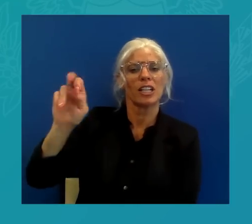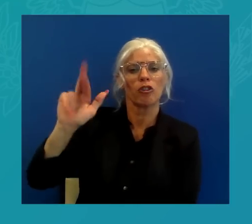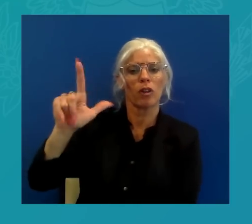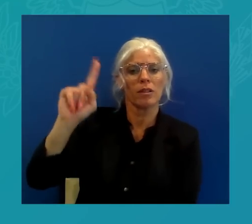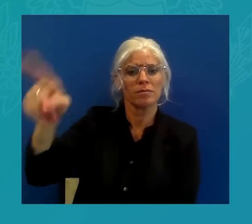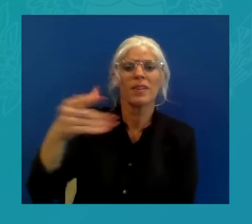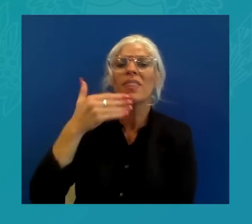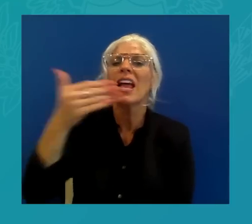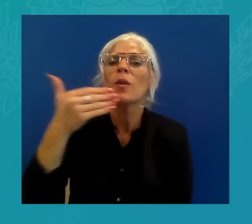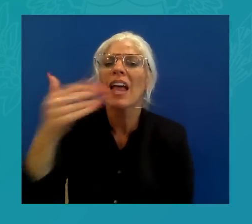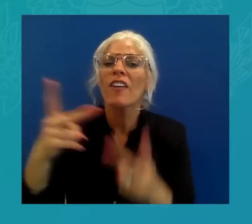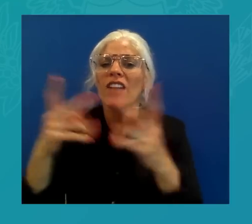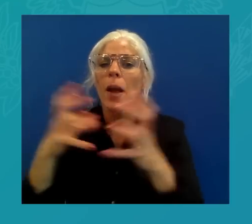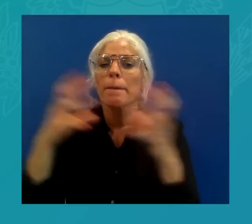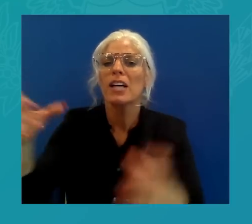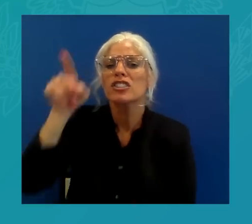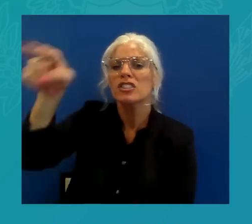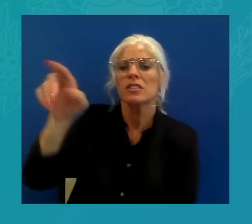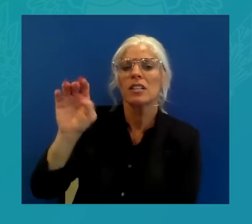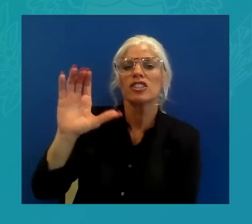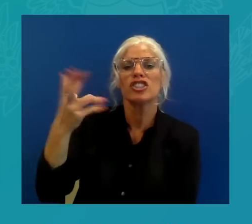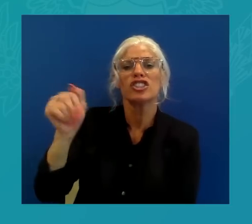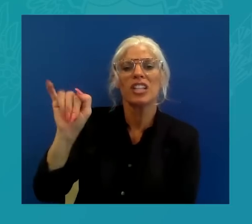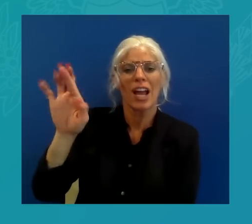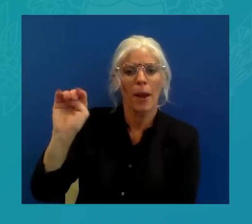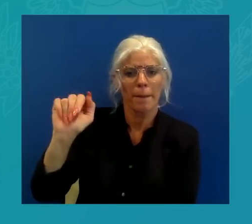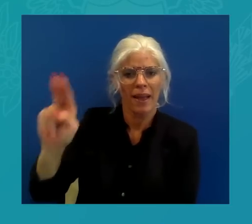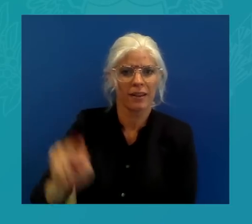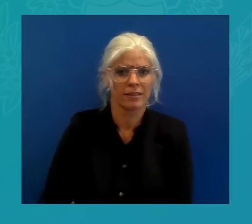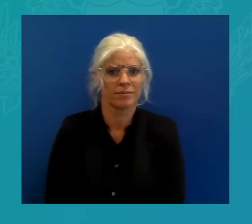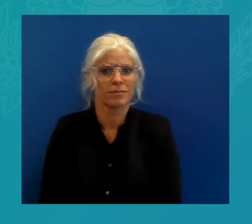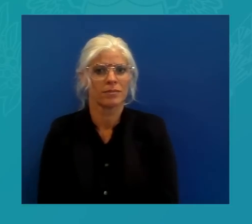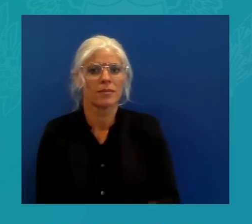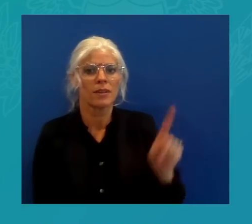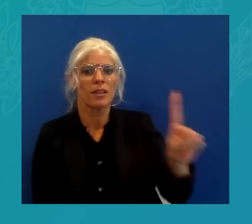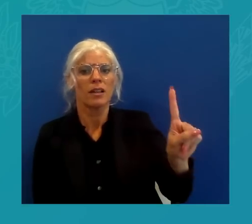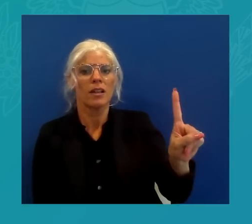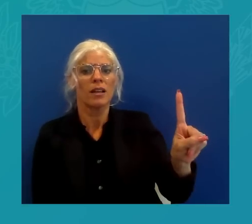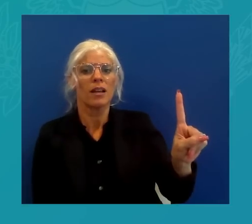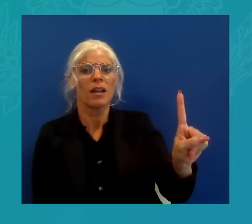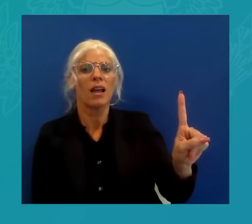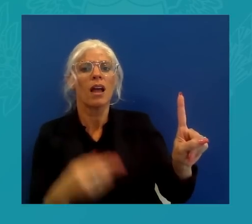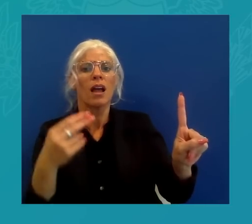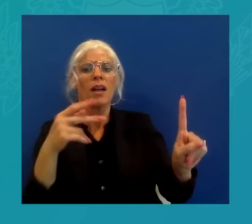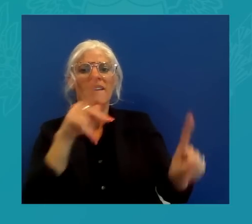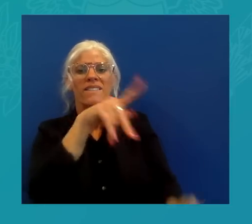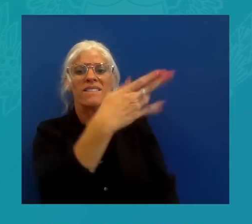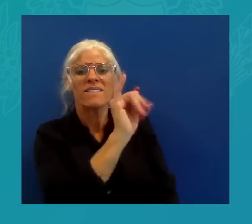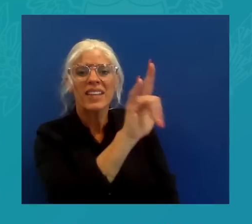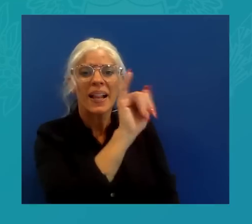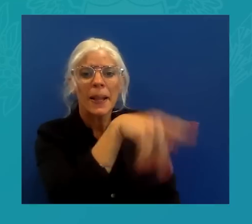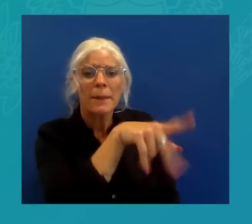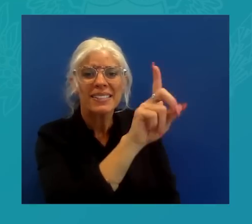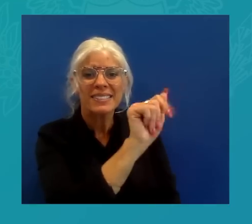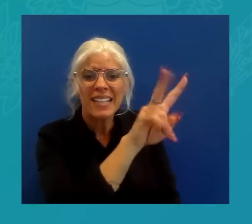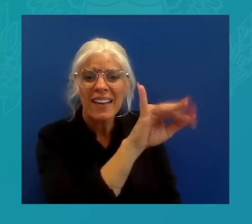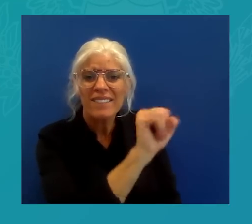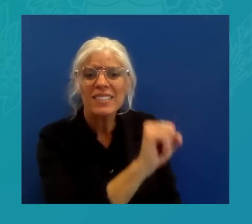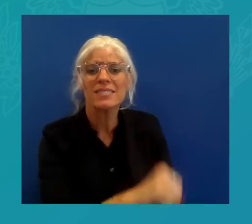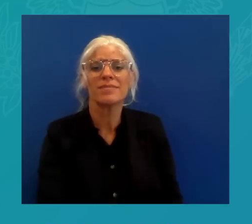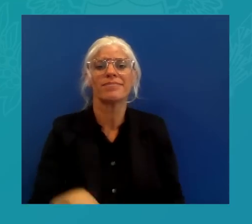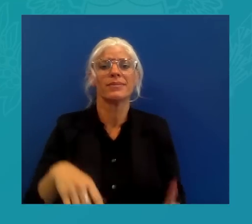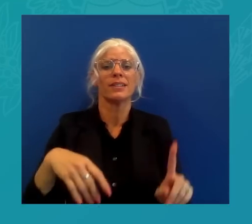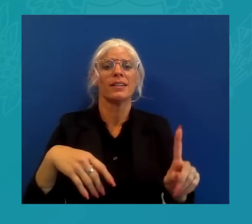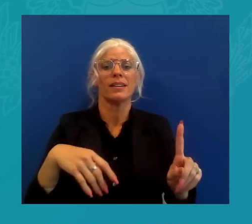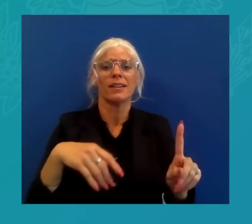Thank you very much, Mr. Chairman, Honorable Philip Davis, Prime Minister of the Bahamas and Chairman of the Conference of Heads of Government